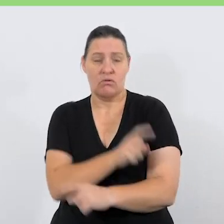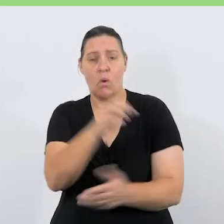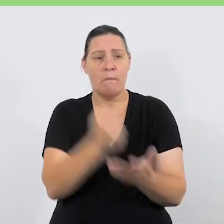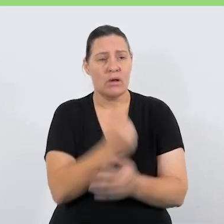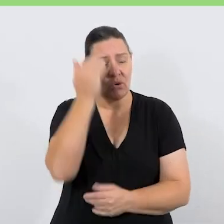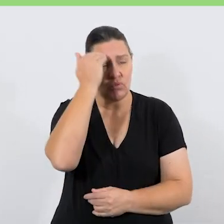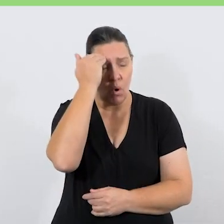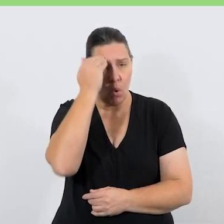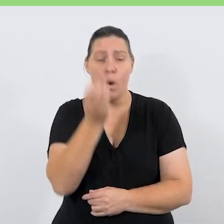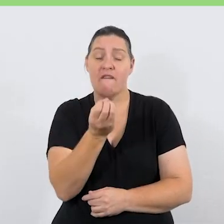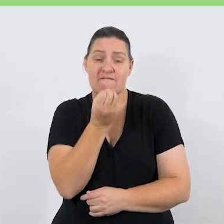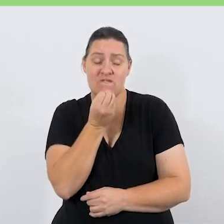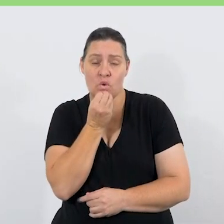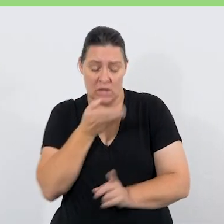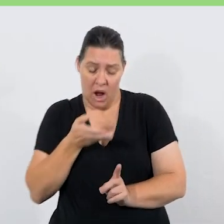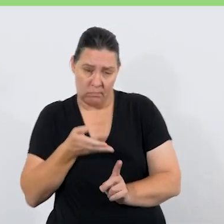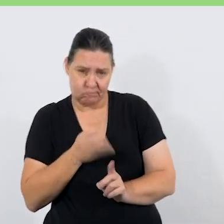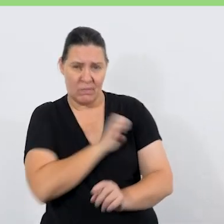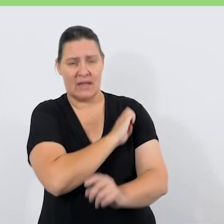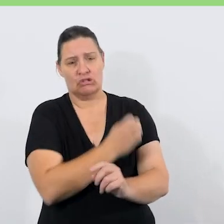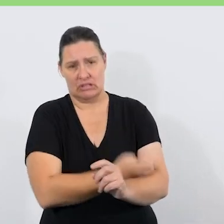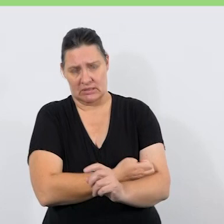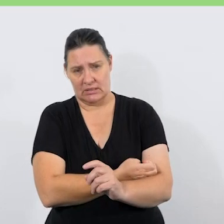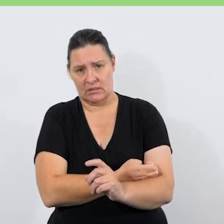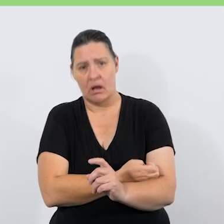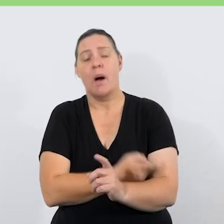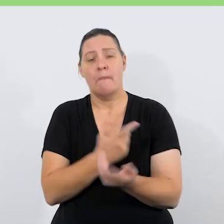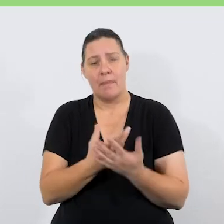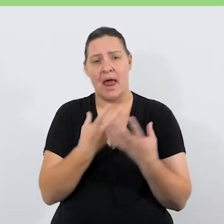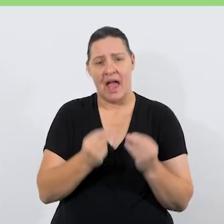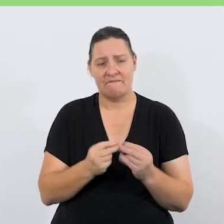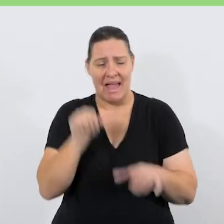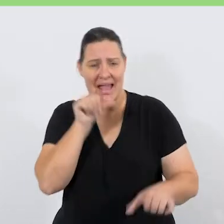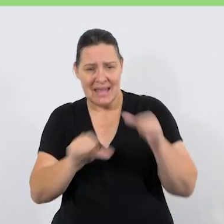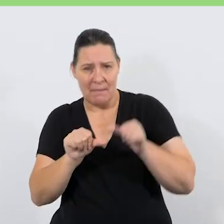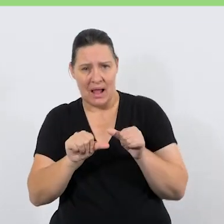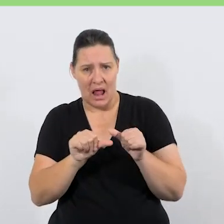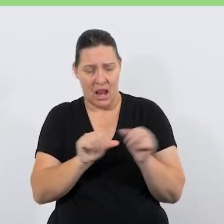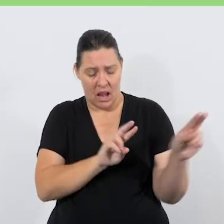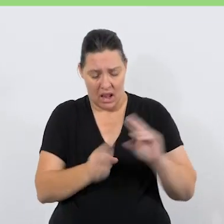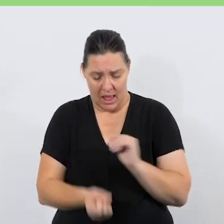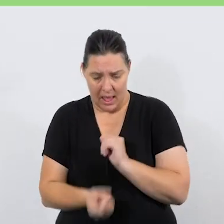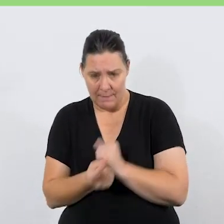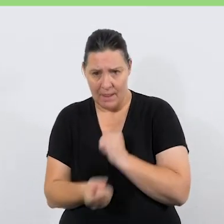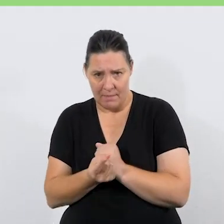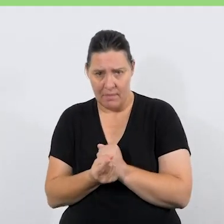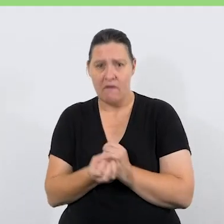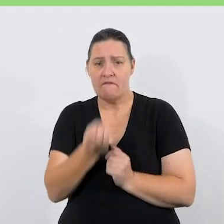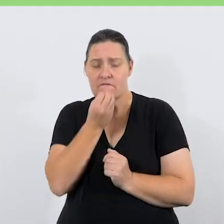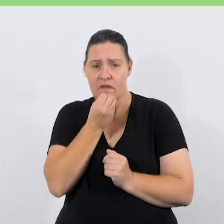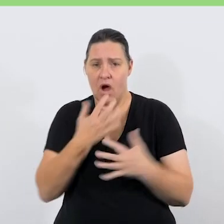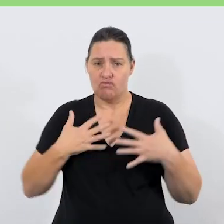also know that food contains energy and can be released through a series of chemical reactions during the process